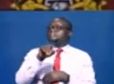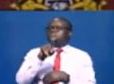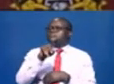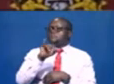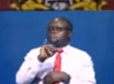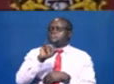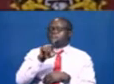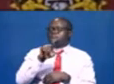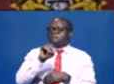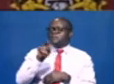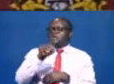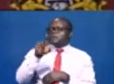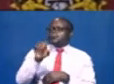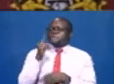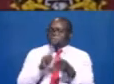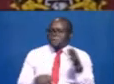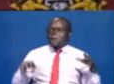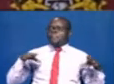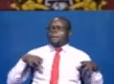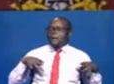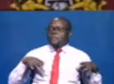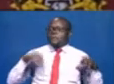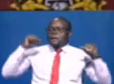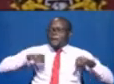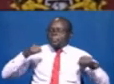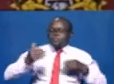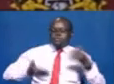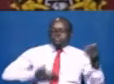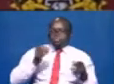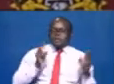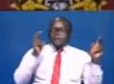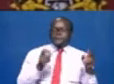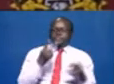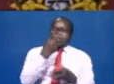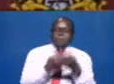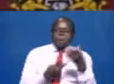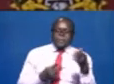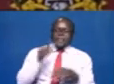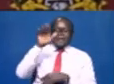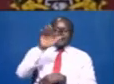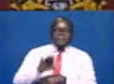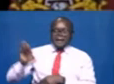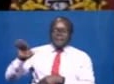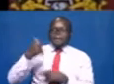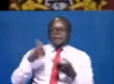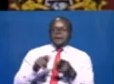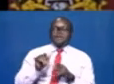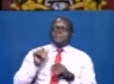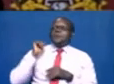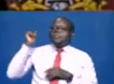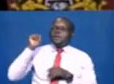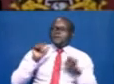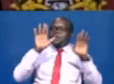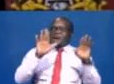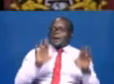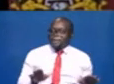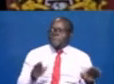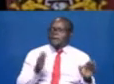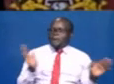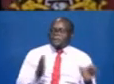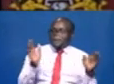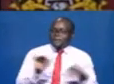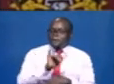proud that I have been able to articulate issues both in the House and in political rallies. And I want to encourage